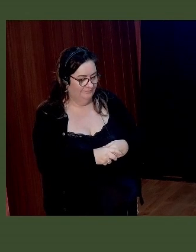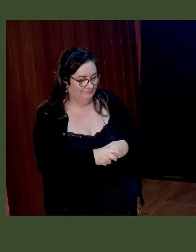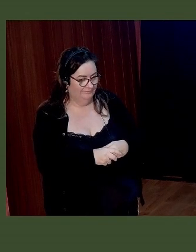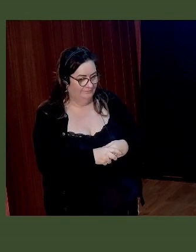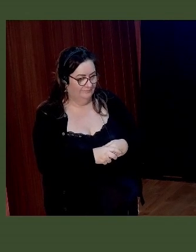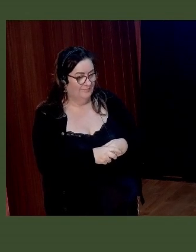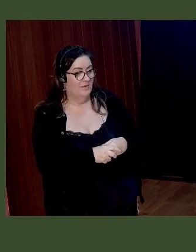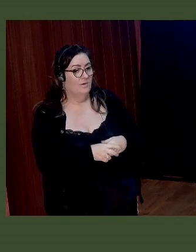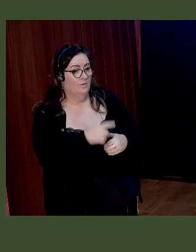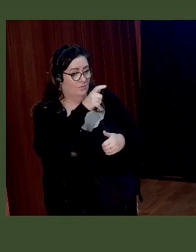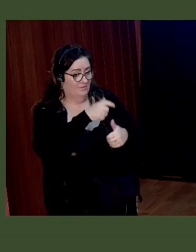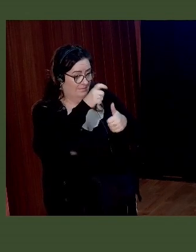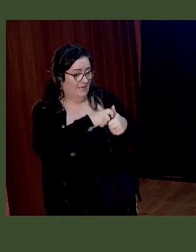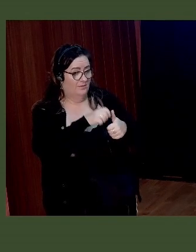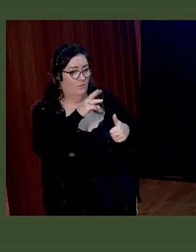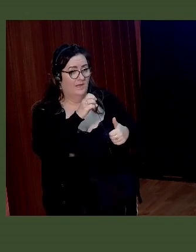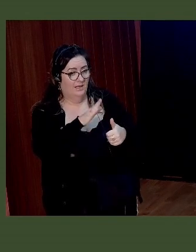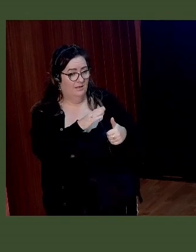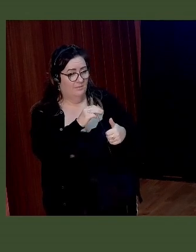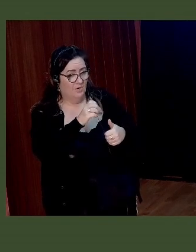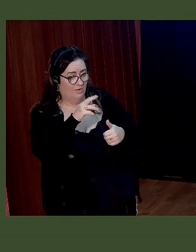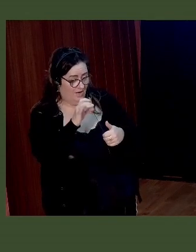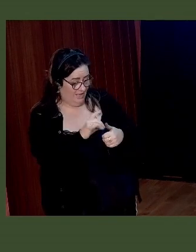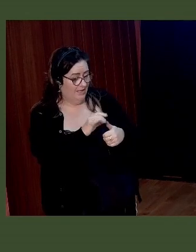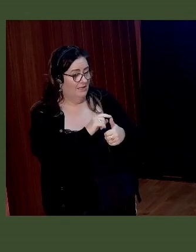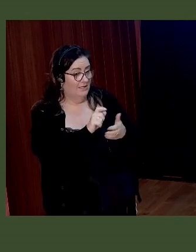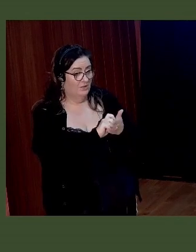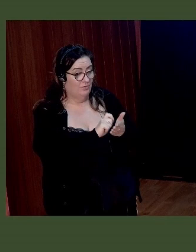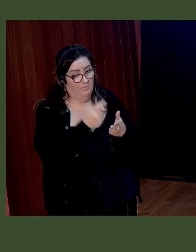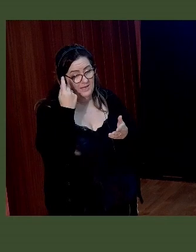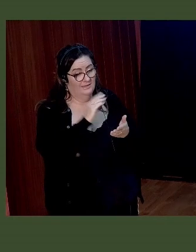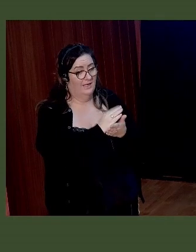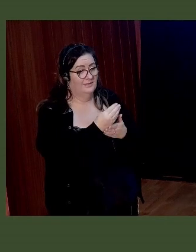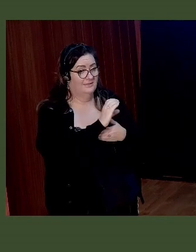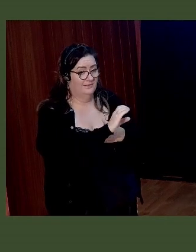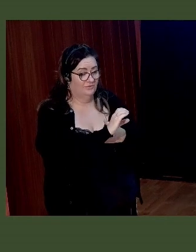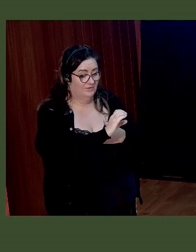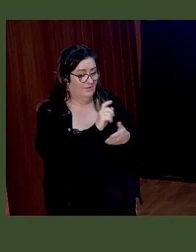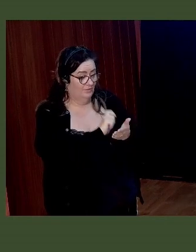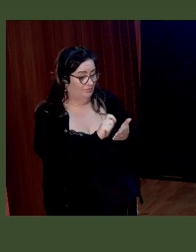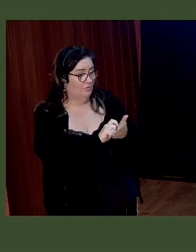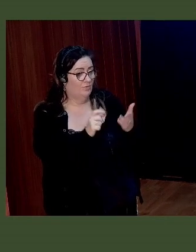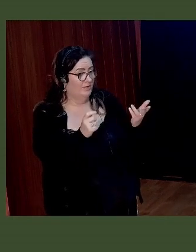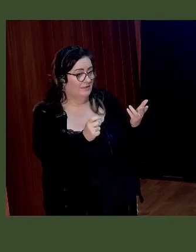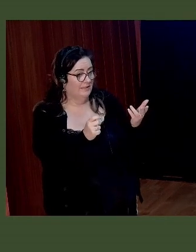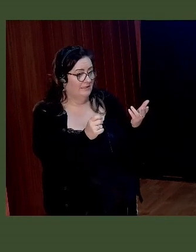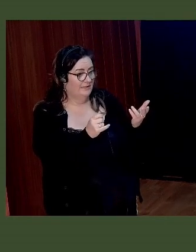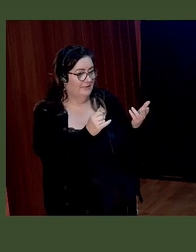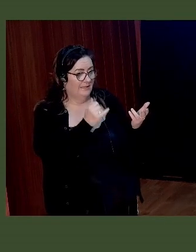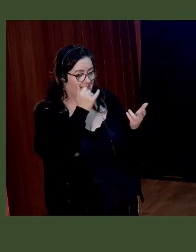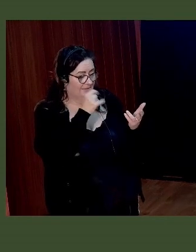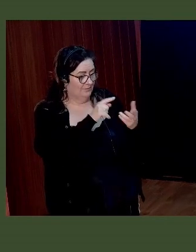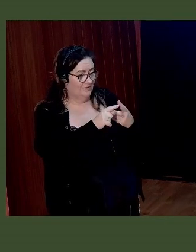Muir Mhuire Aithne, a poet who wrote in the 19th century that the myth was part